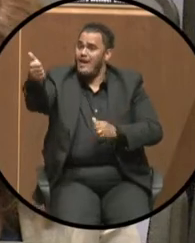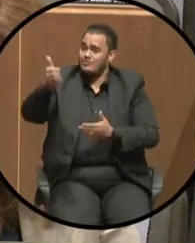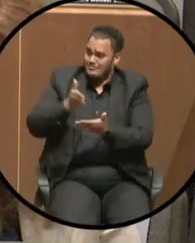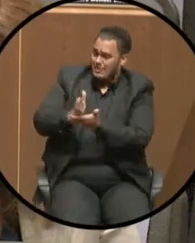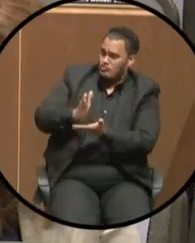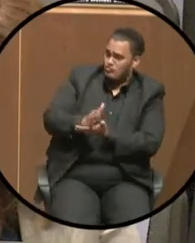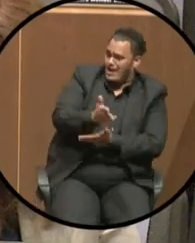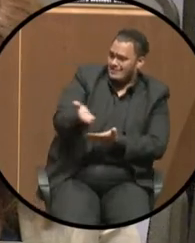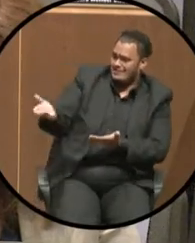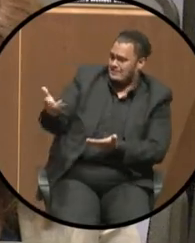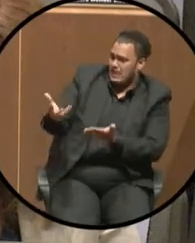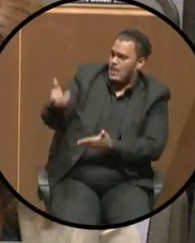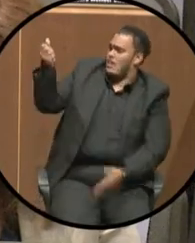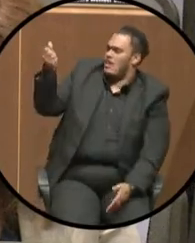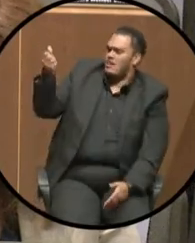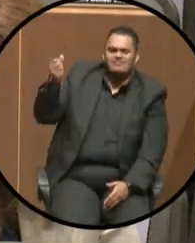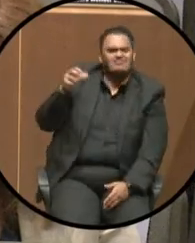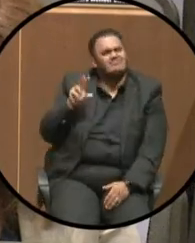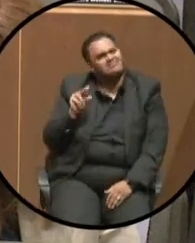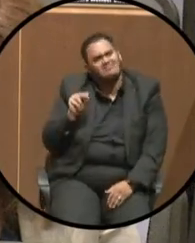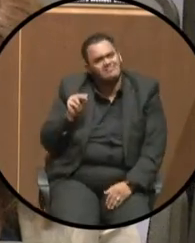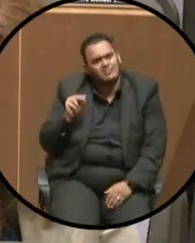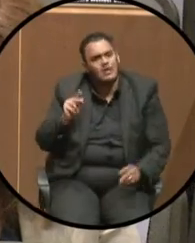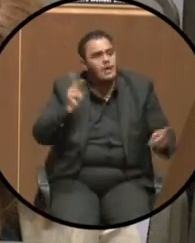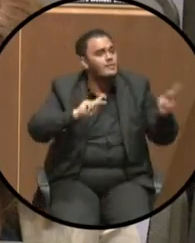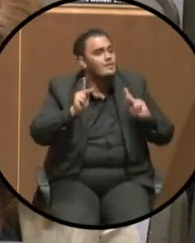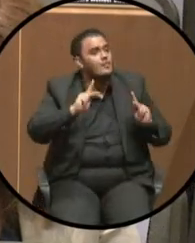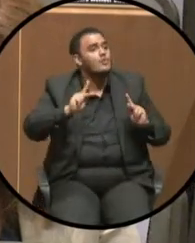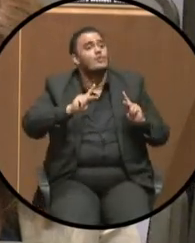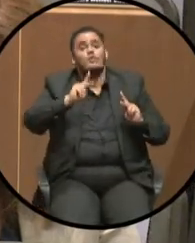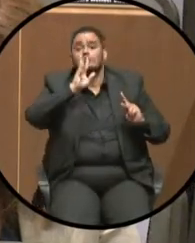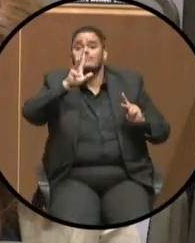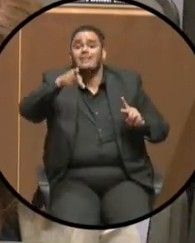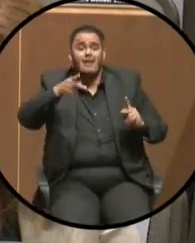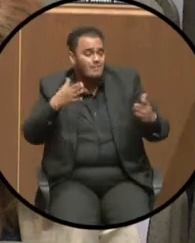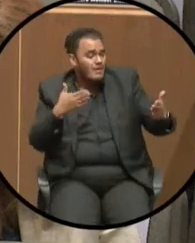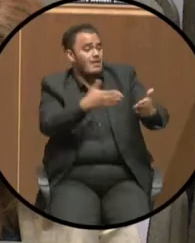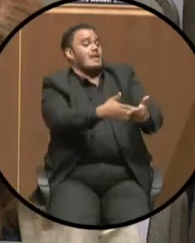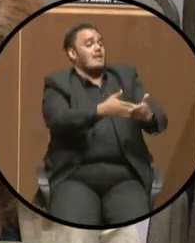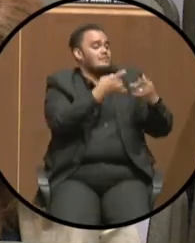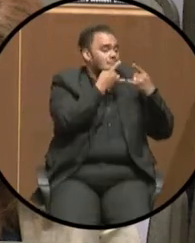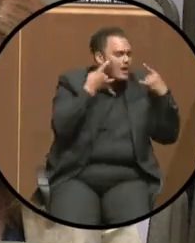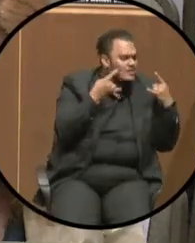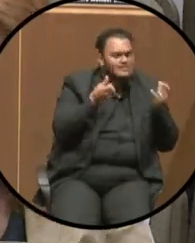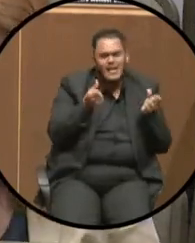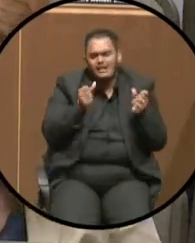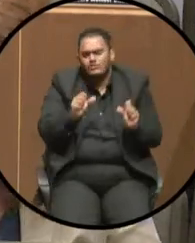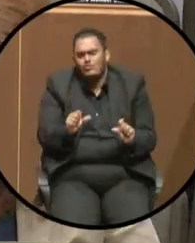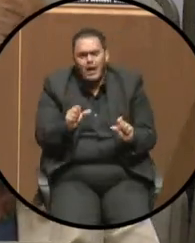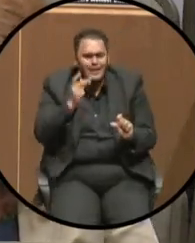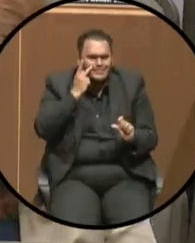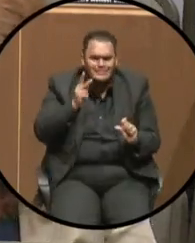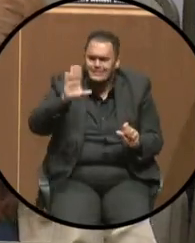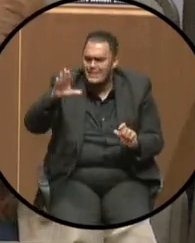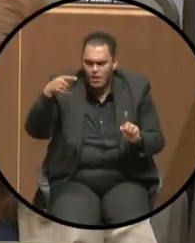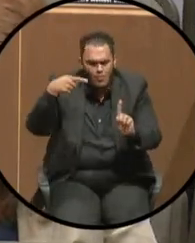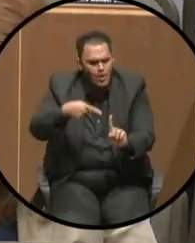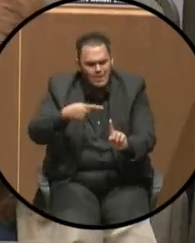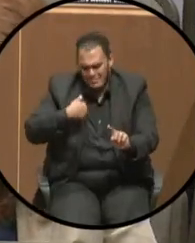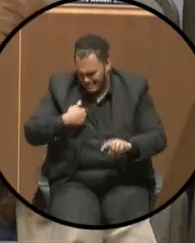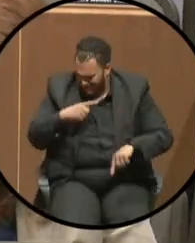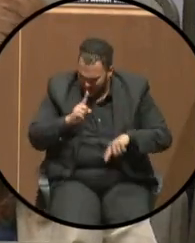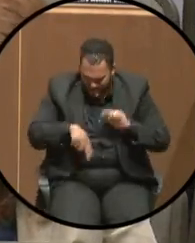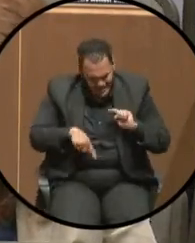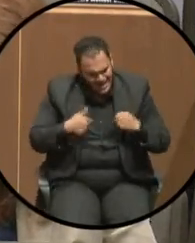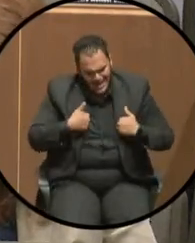And the people that are speaking against this, I try to see their point of view and I just can't. I really have